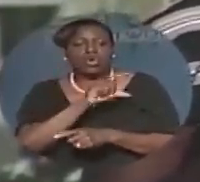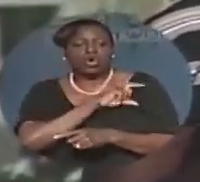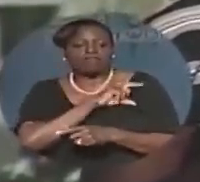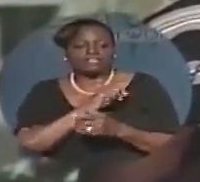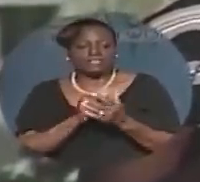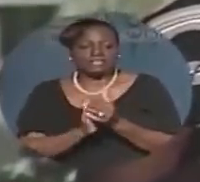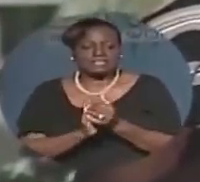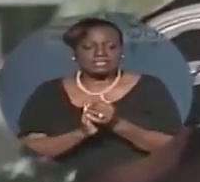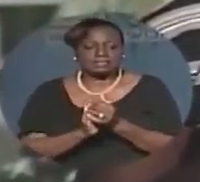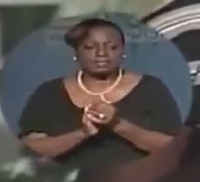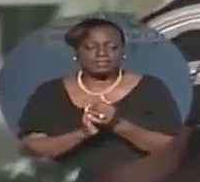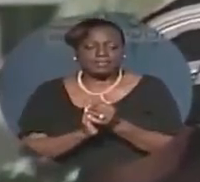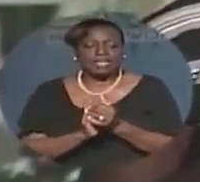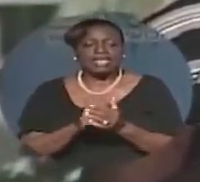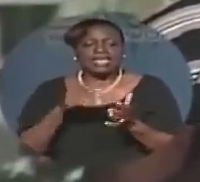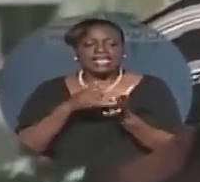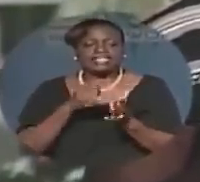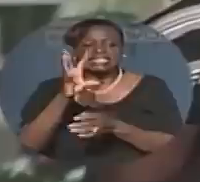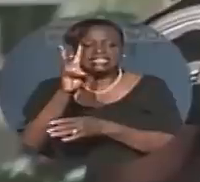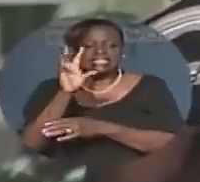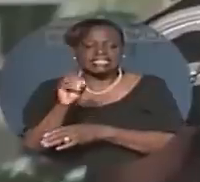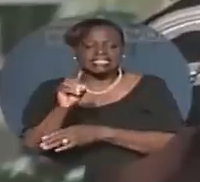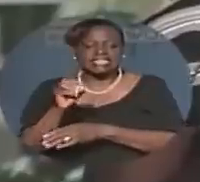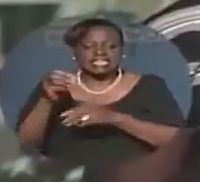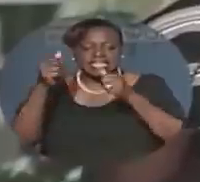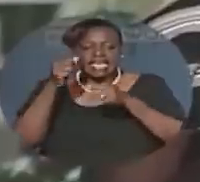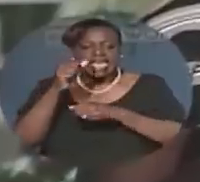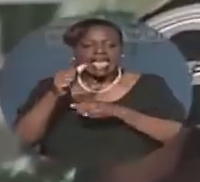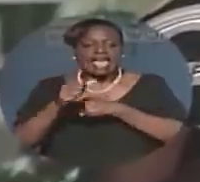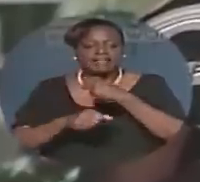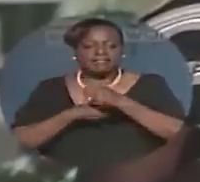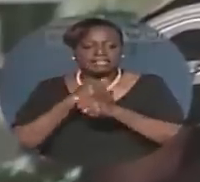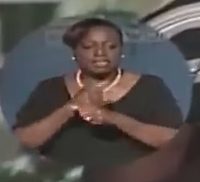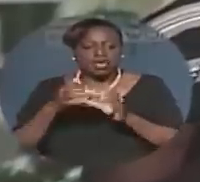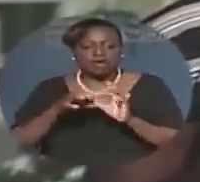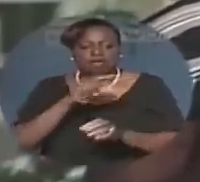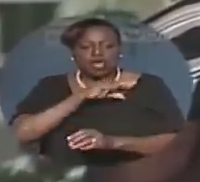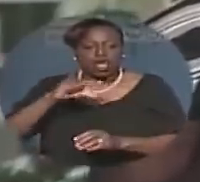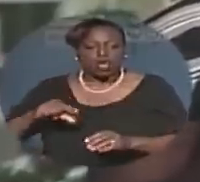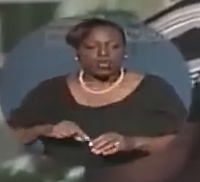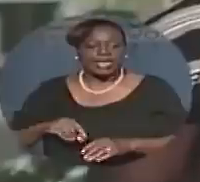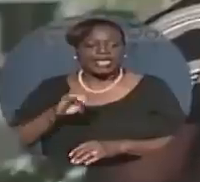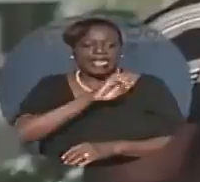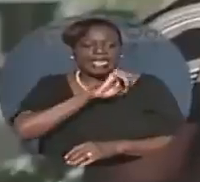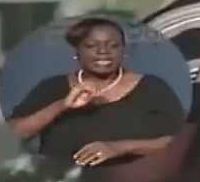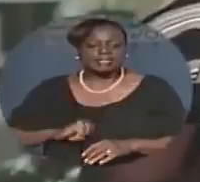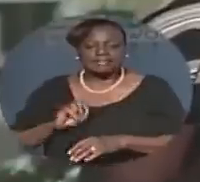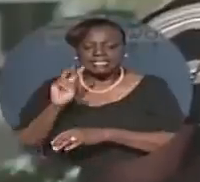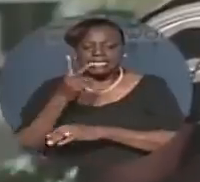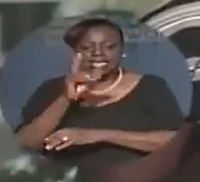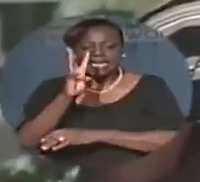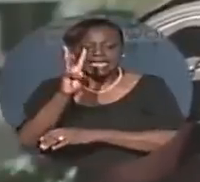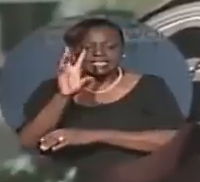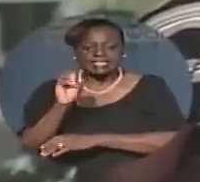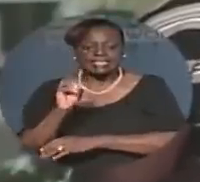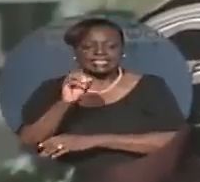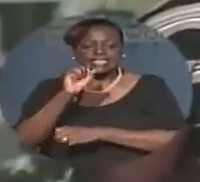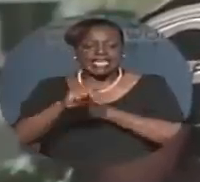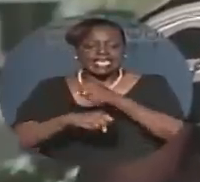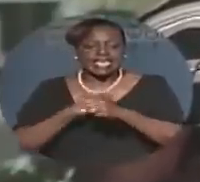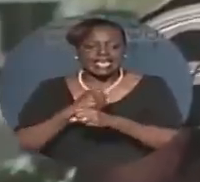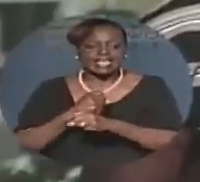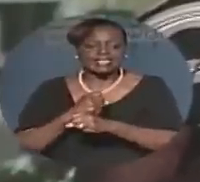course, the occasion is the 60th anniversary, the Diamond Jubilee of Queen Elizabeth II. Of course, 60 years of her